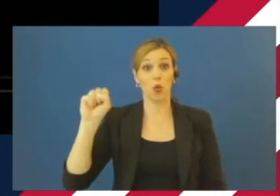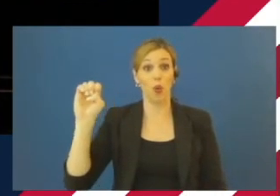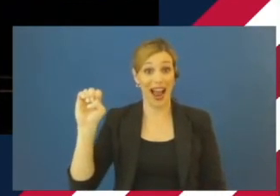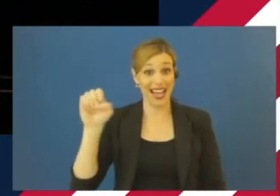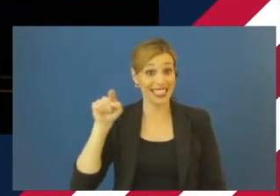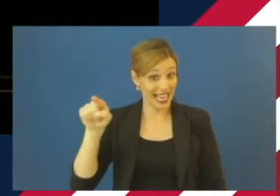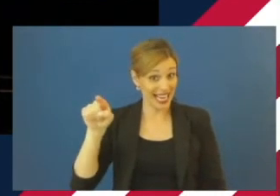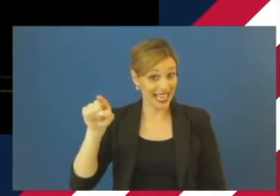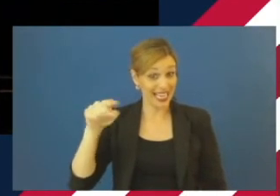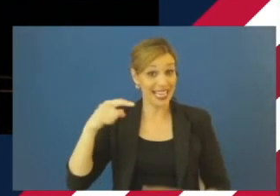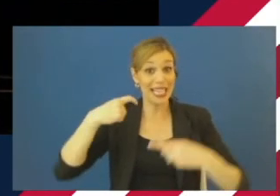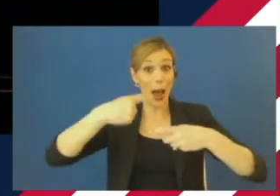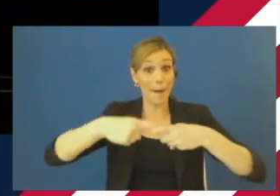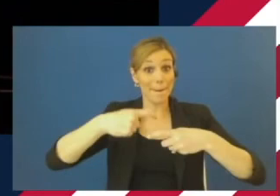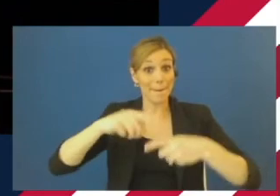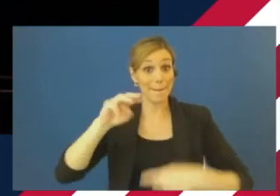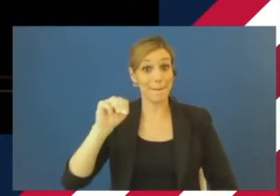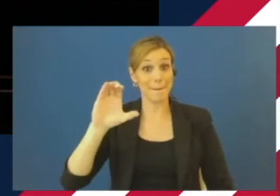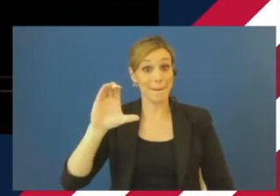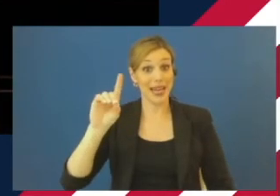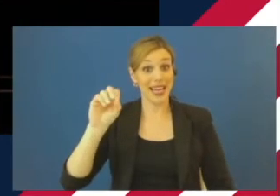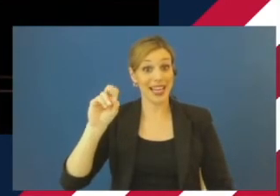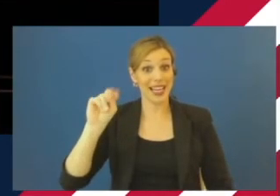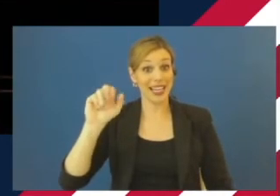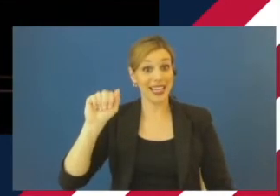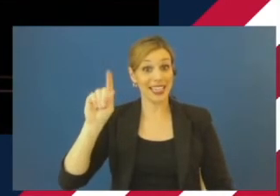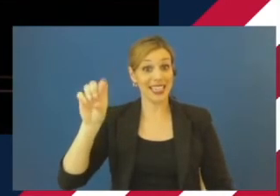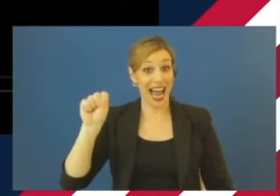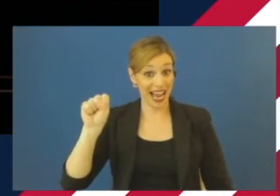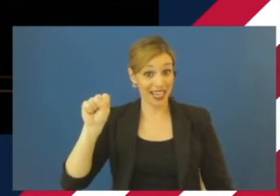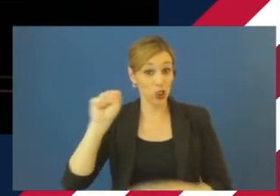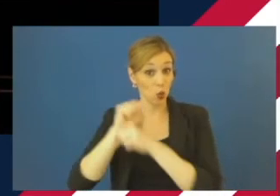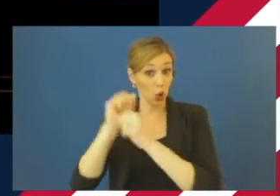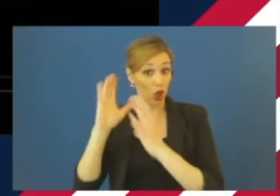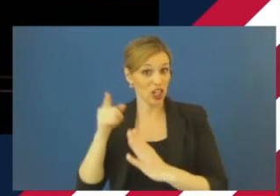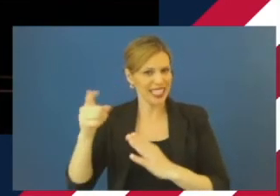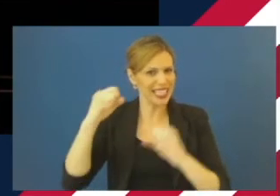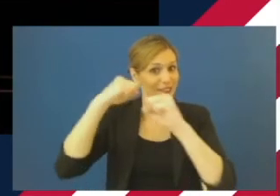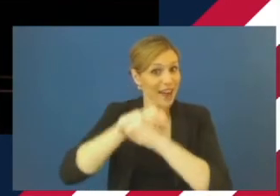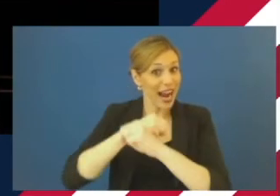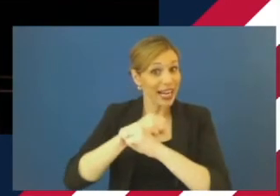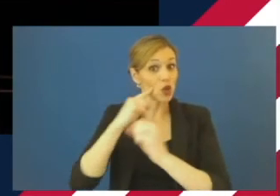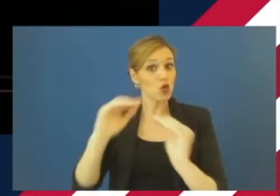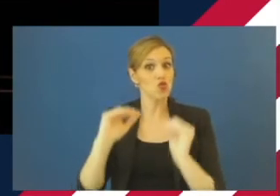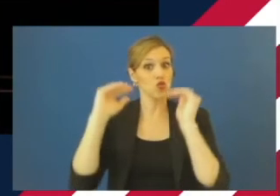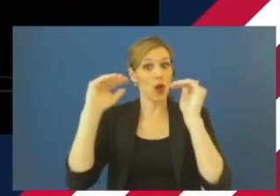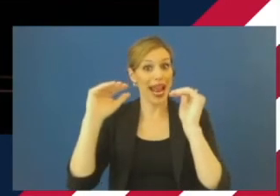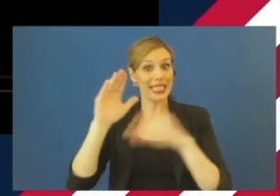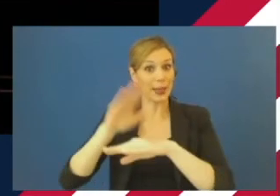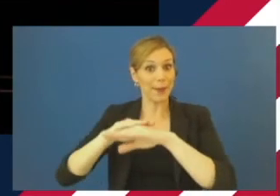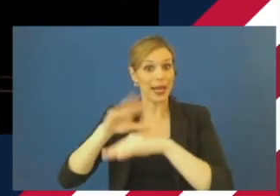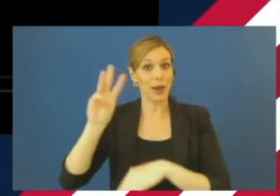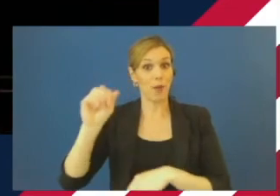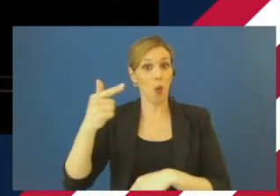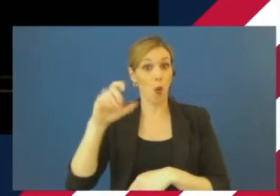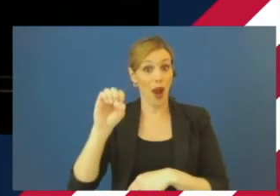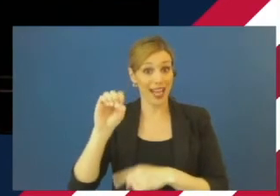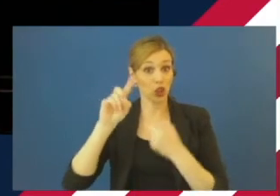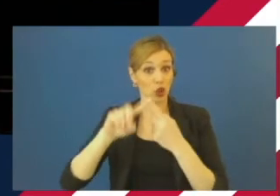worker working on the Fight for 15 minimum wage movement and for a union with the help